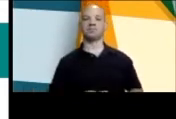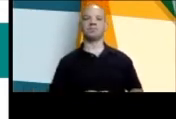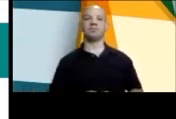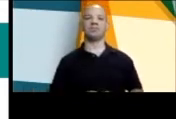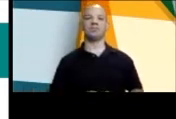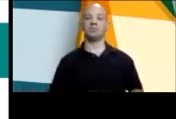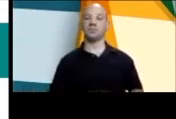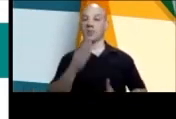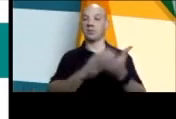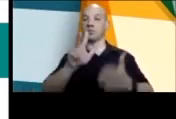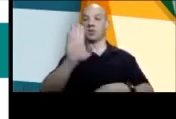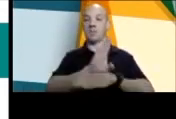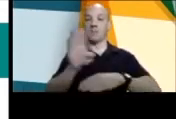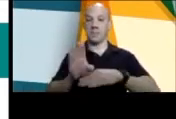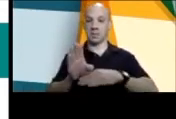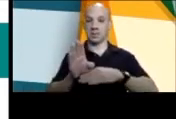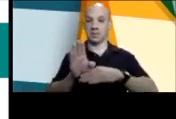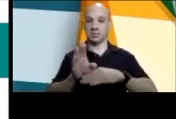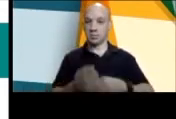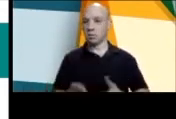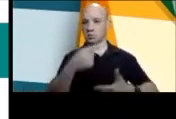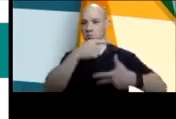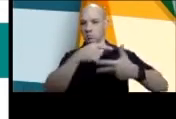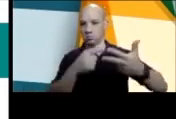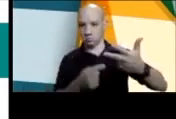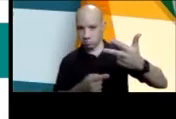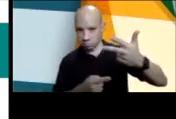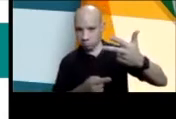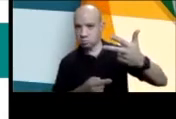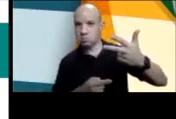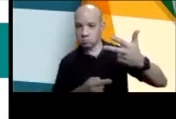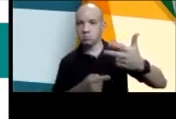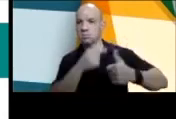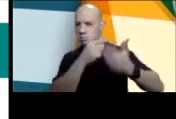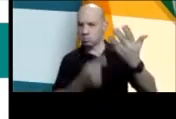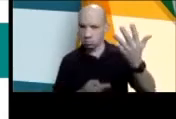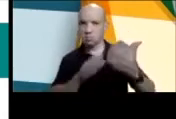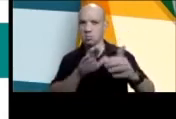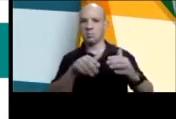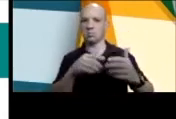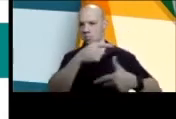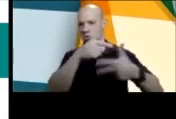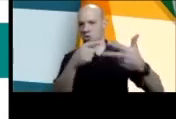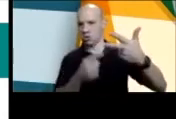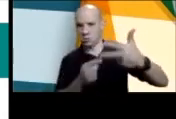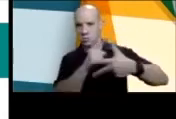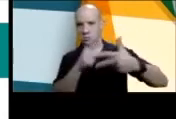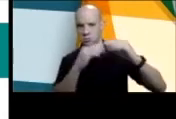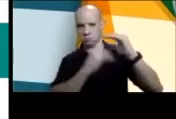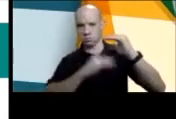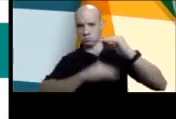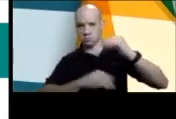Section 3 businesses is one of that met any of these three options listed below. At